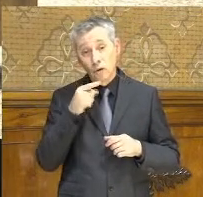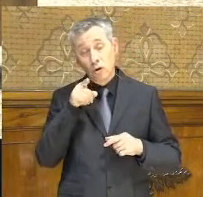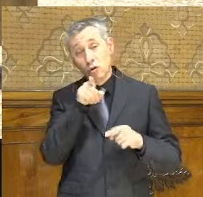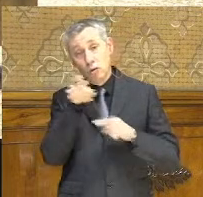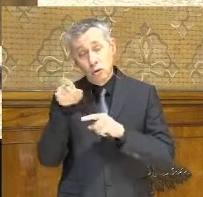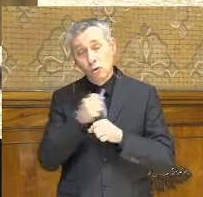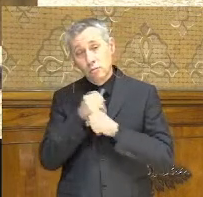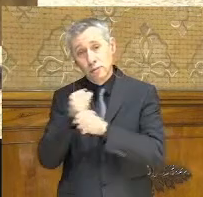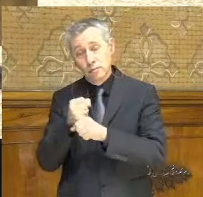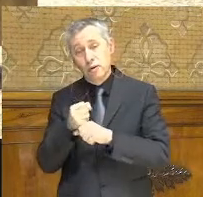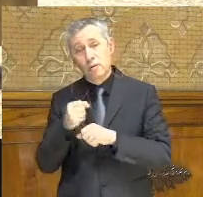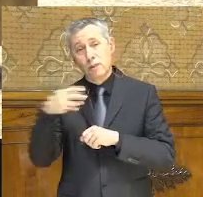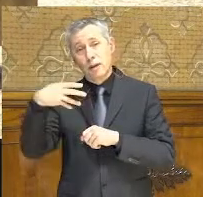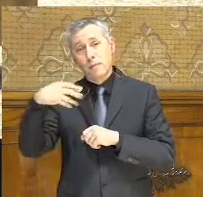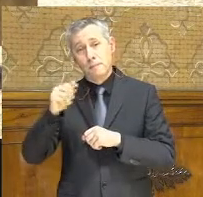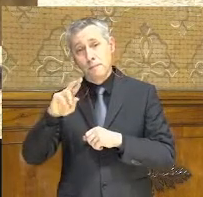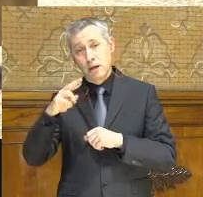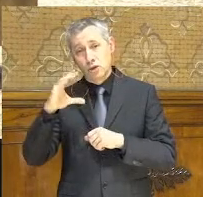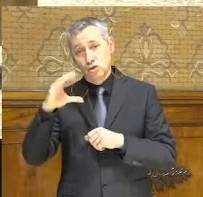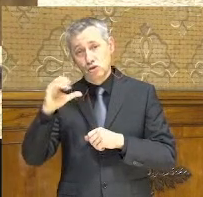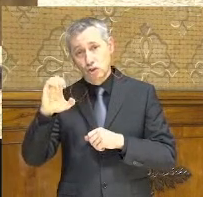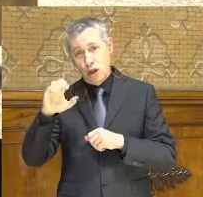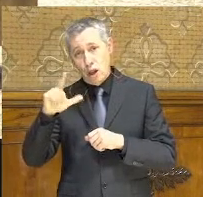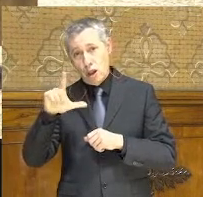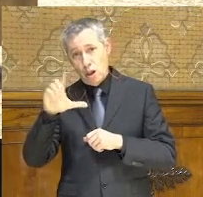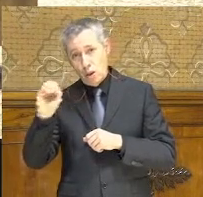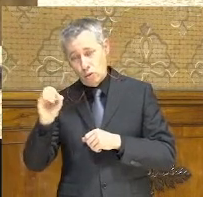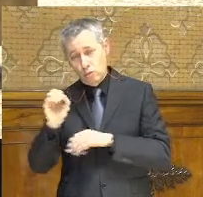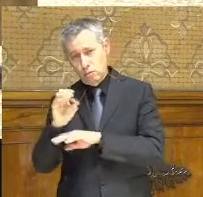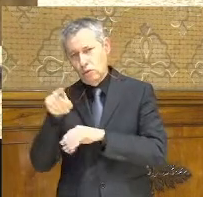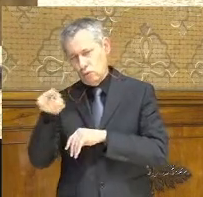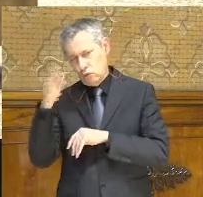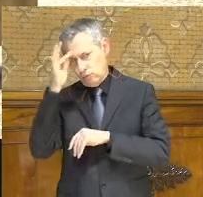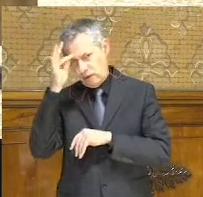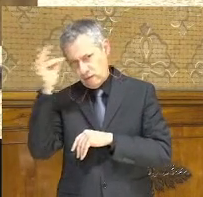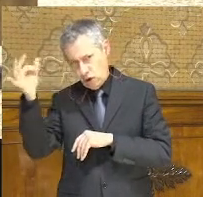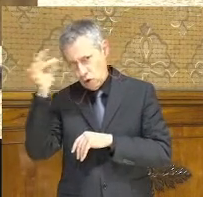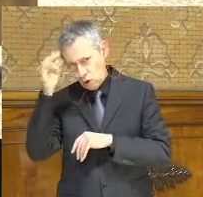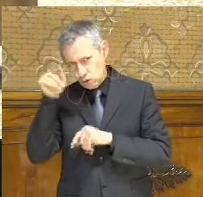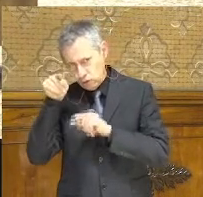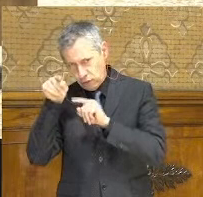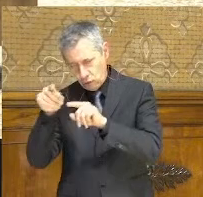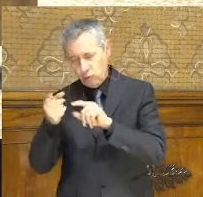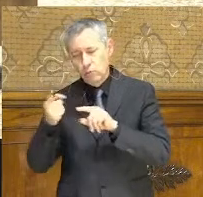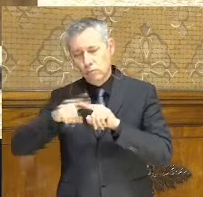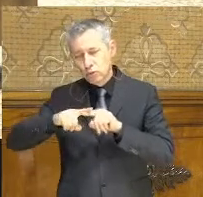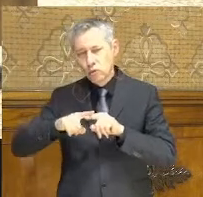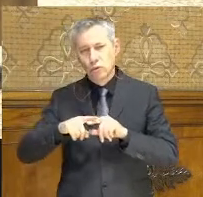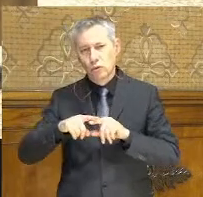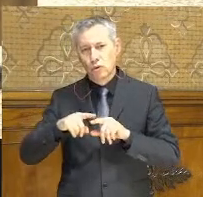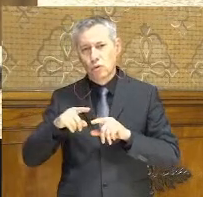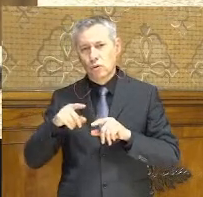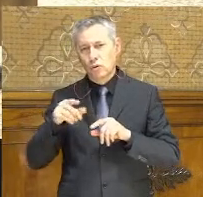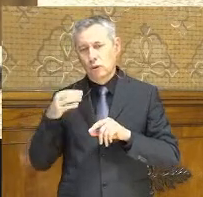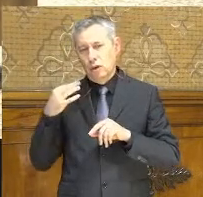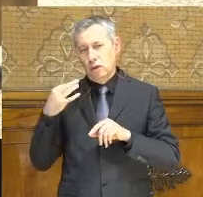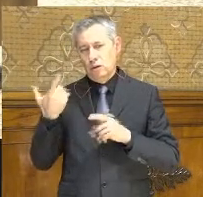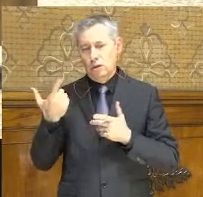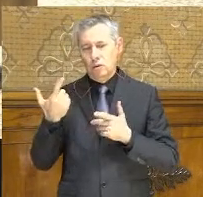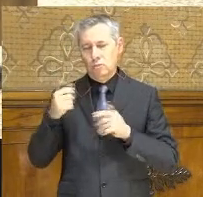Marcello is a philosopher. He is mostly in aesthetics, aesthetic